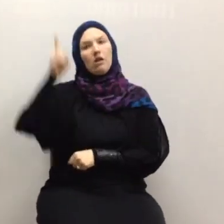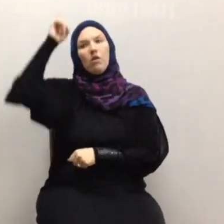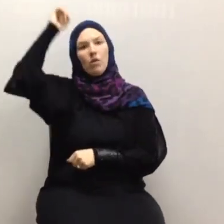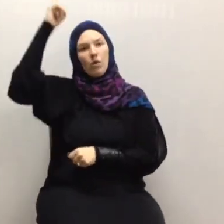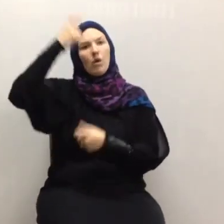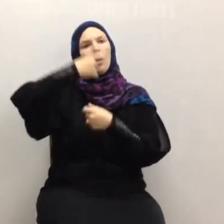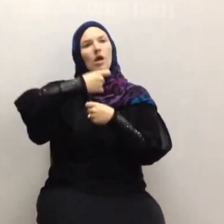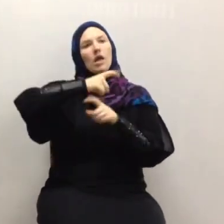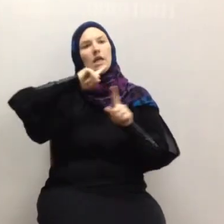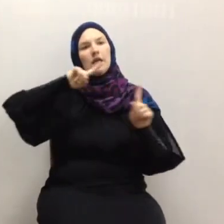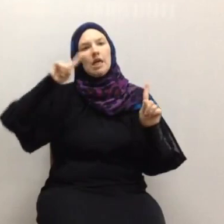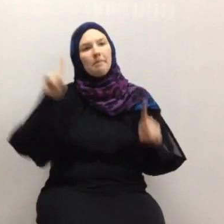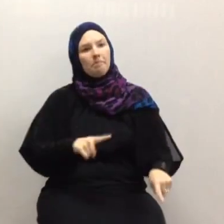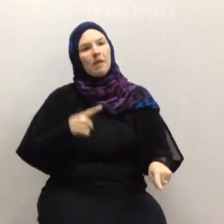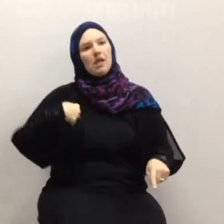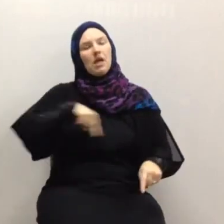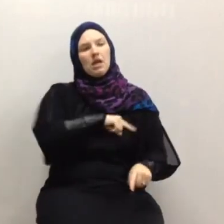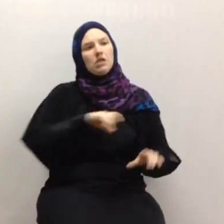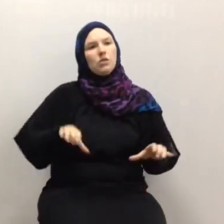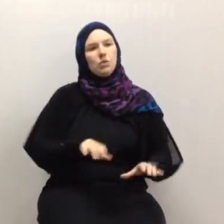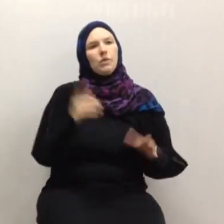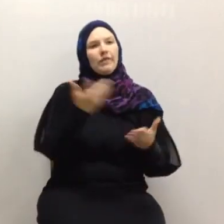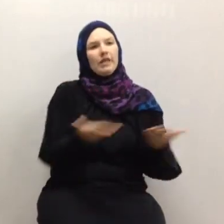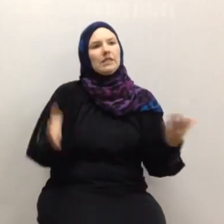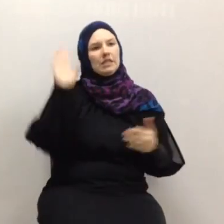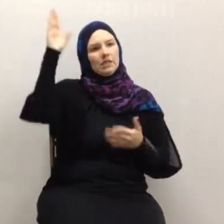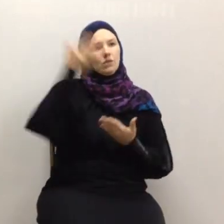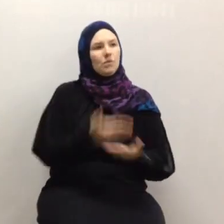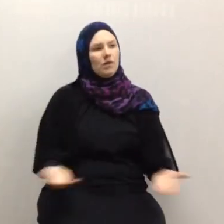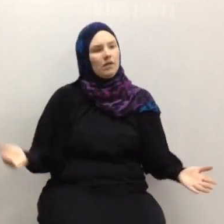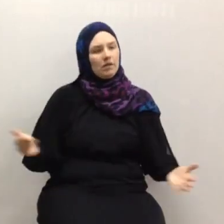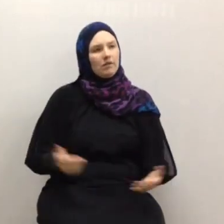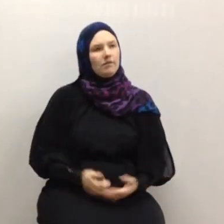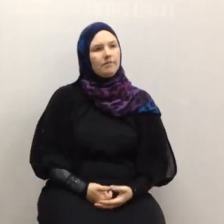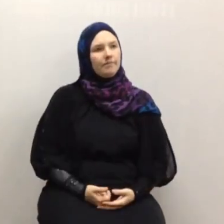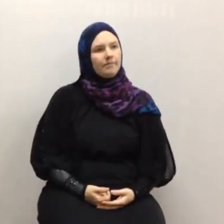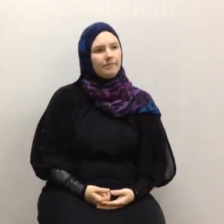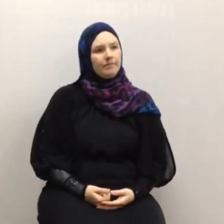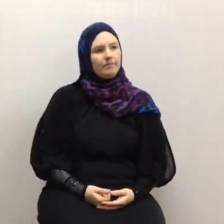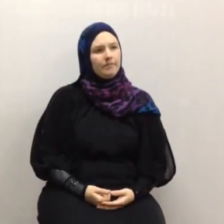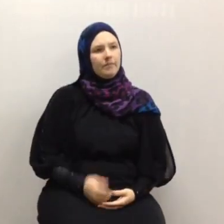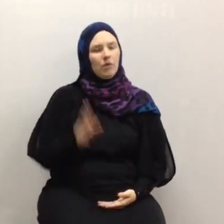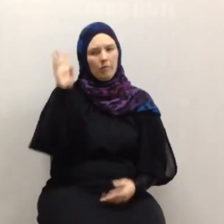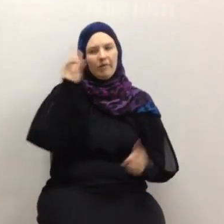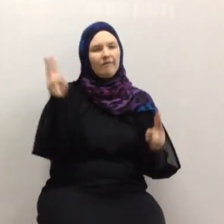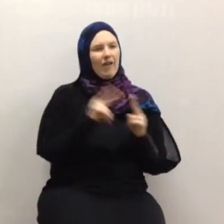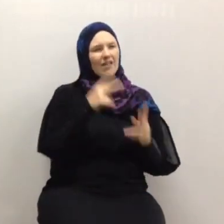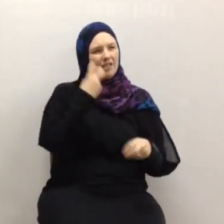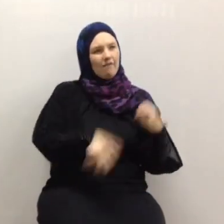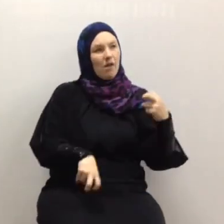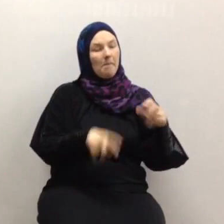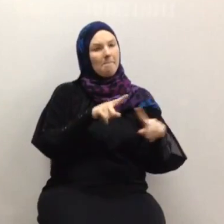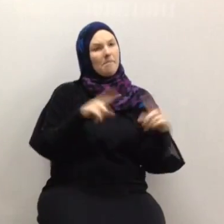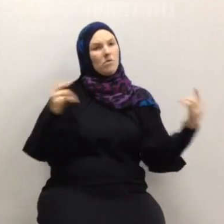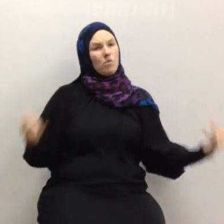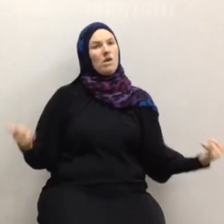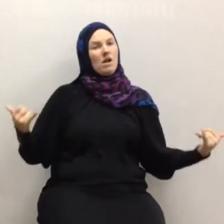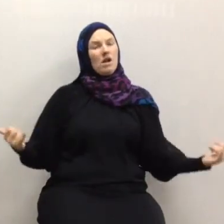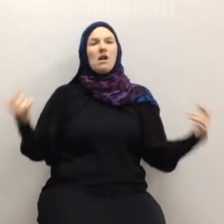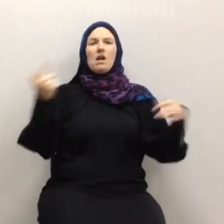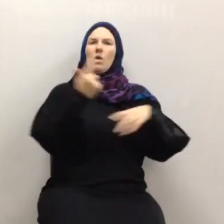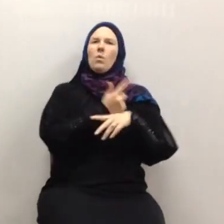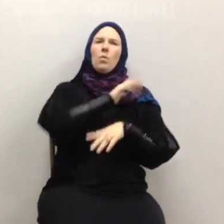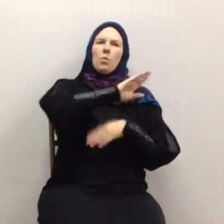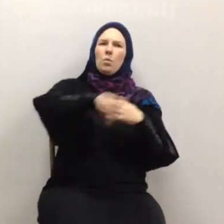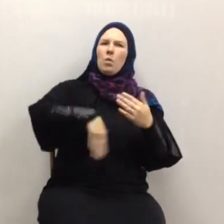to do things His way? It would have been very difficult. But today, with all the technological